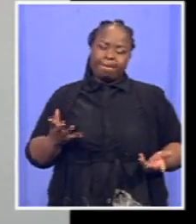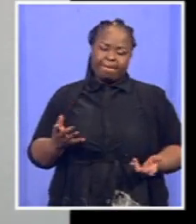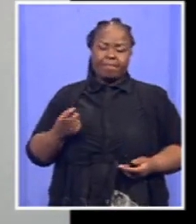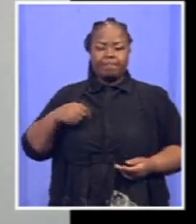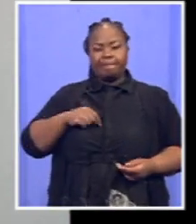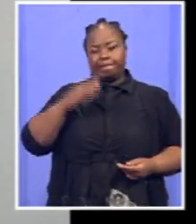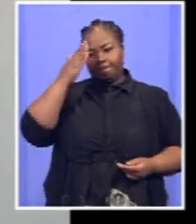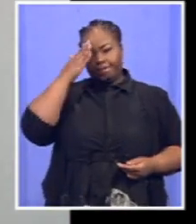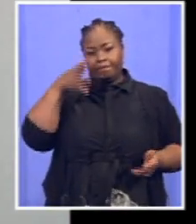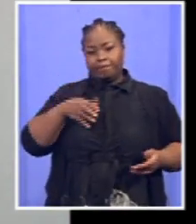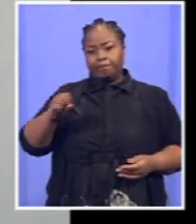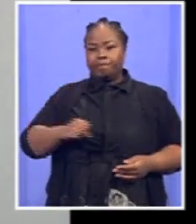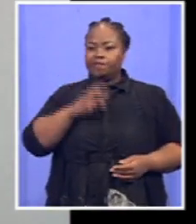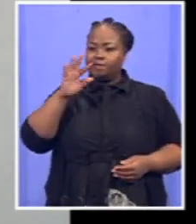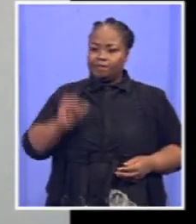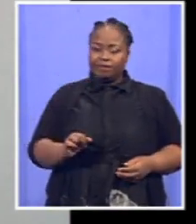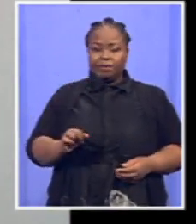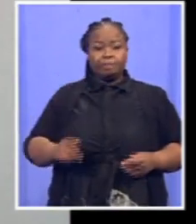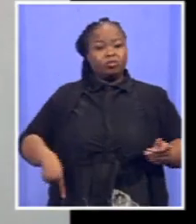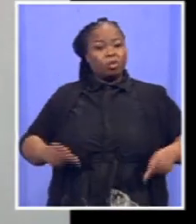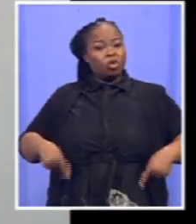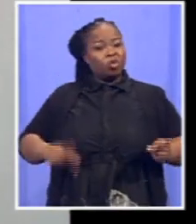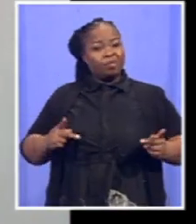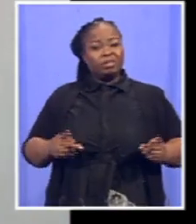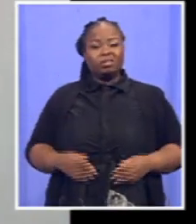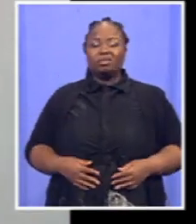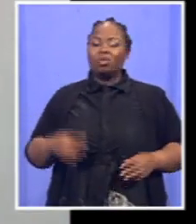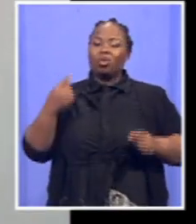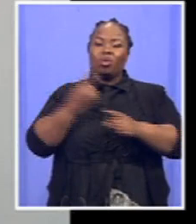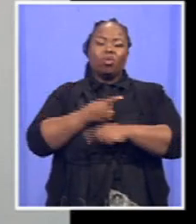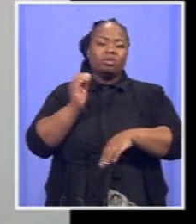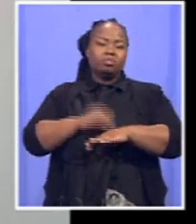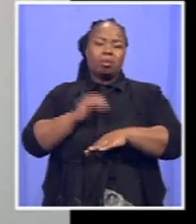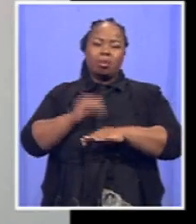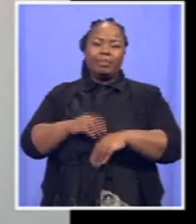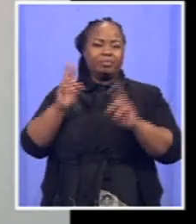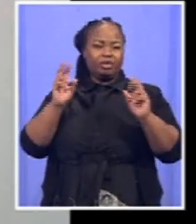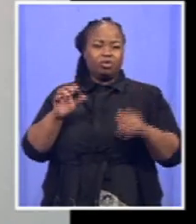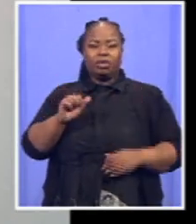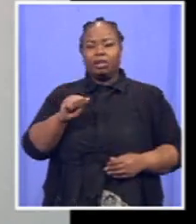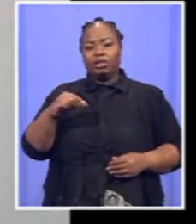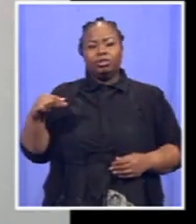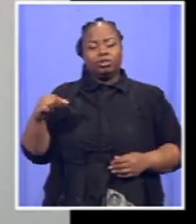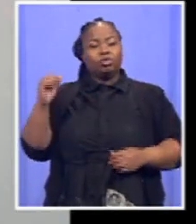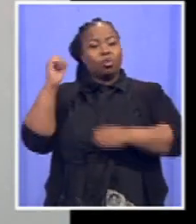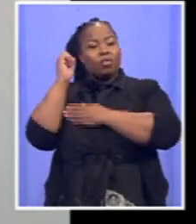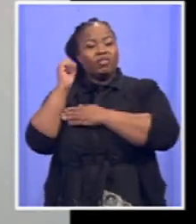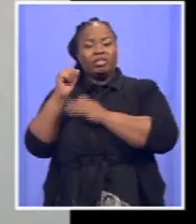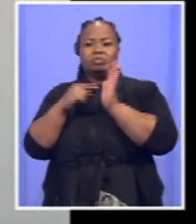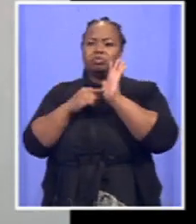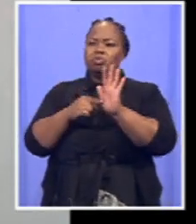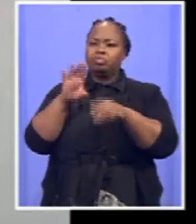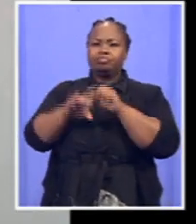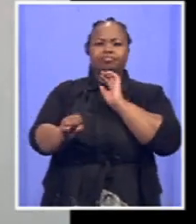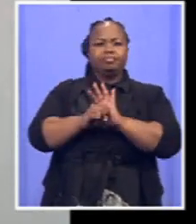Desiree, in this country, when it comes to procurement, there are always issues that the AG's office flags out when